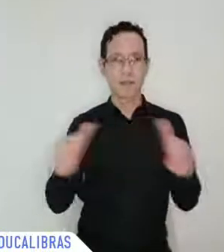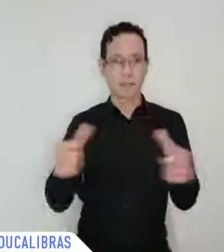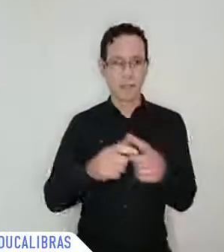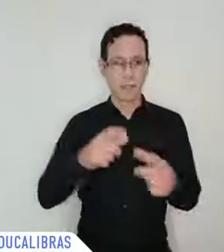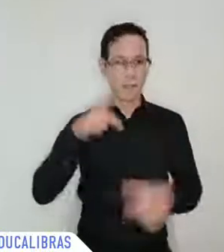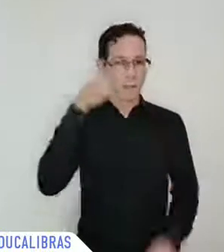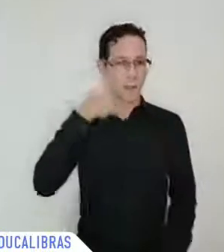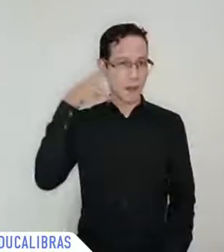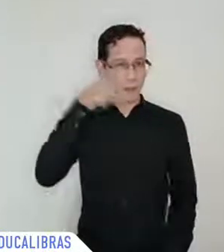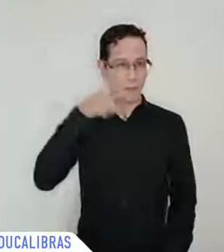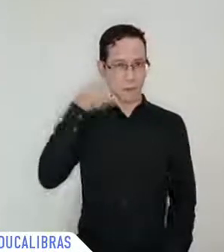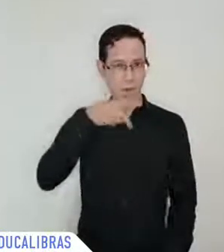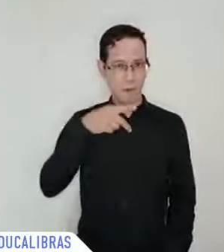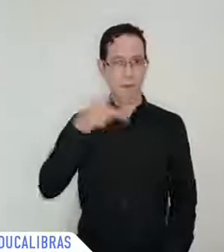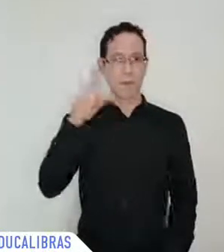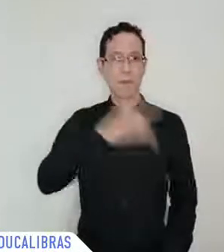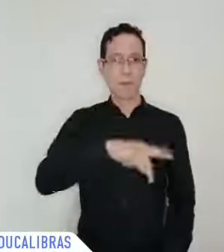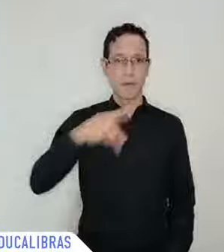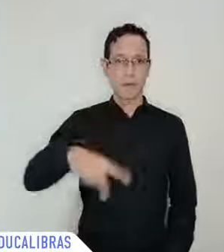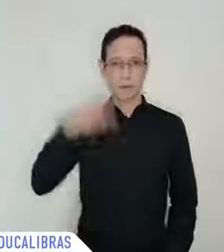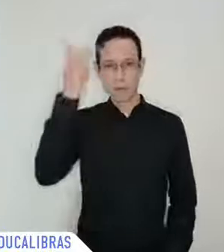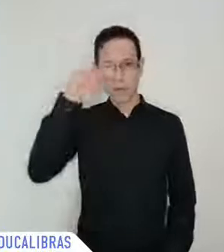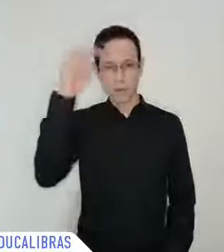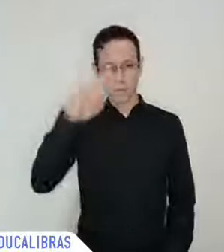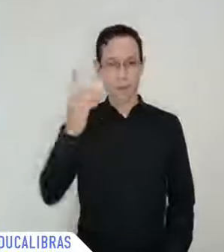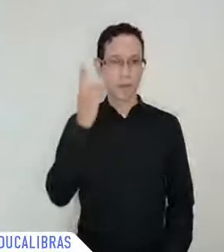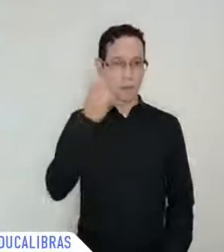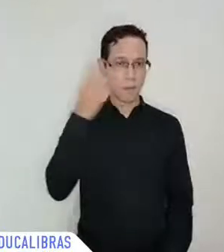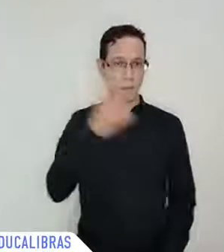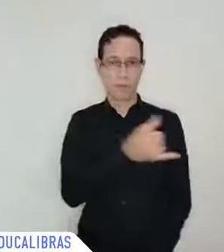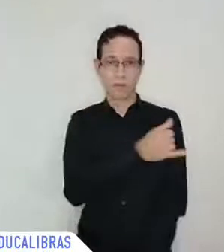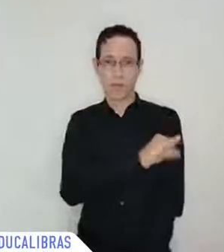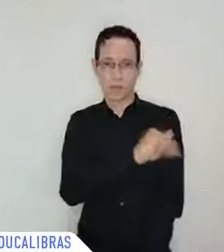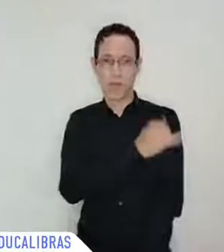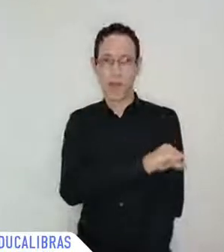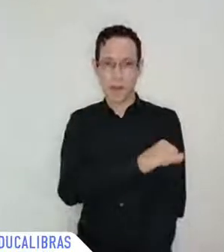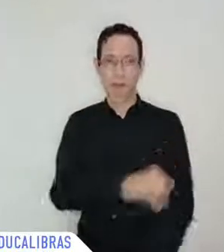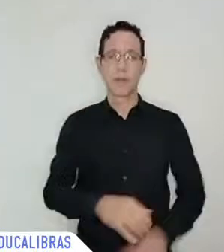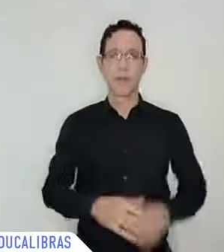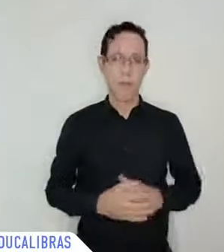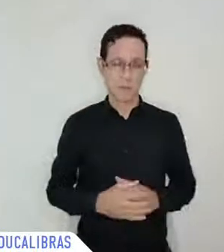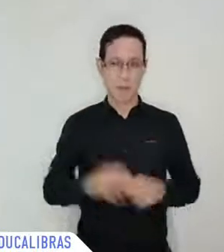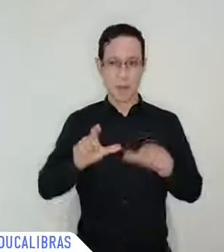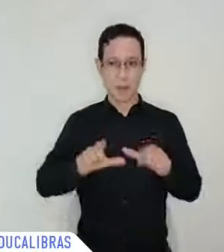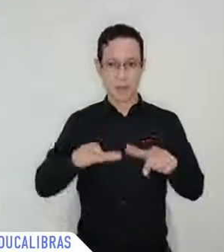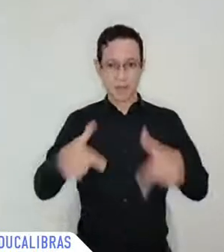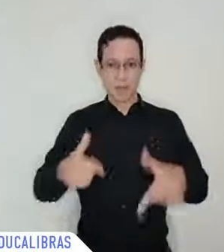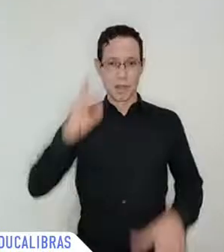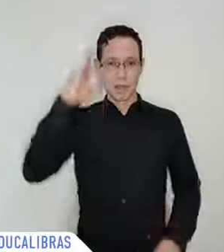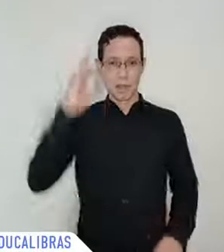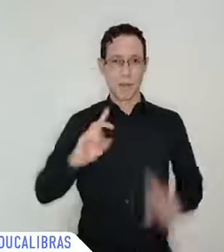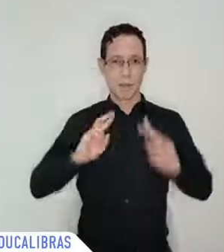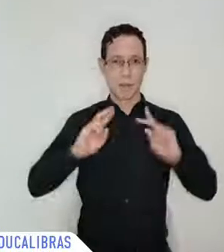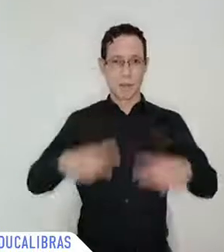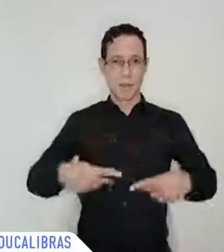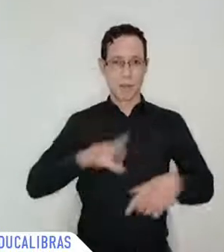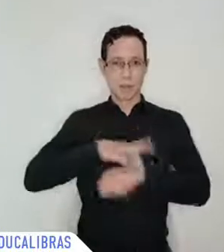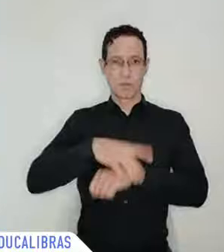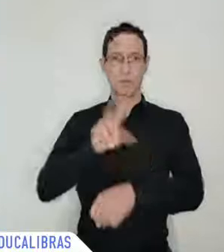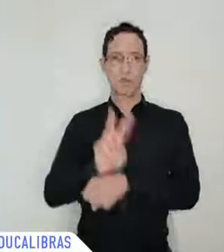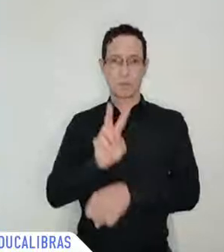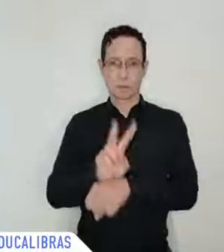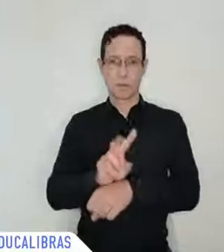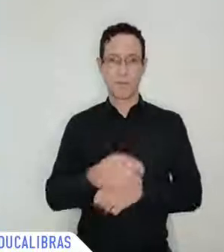Freixo. He is the federal deputy for the PSOL in Rio, and he is a history teacher, a human